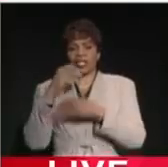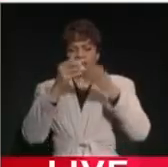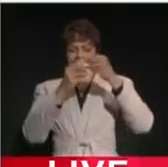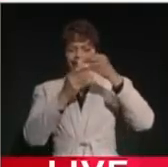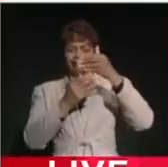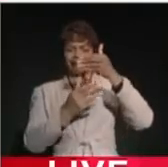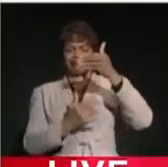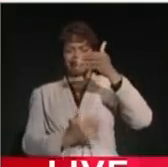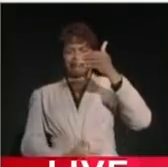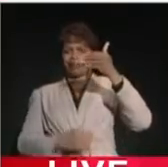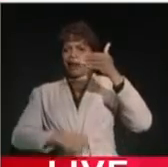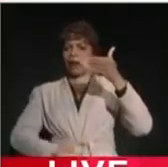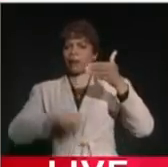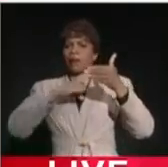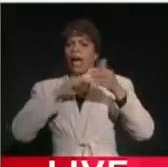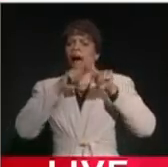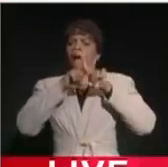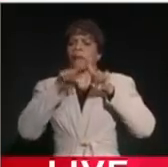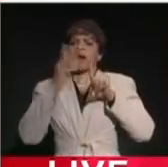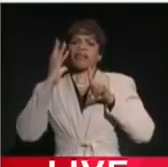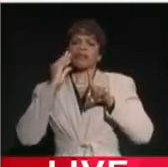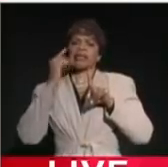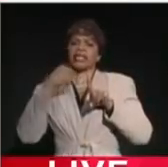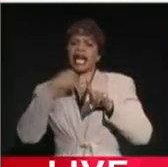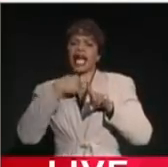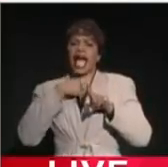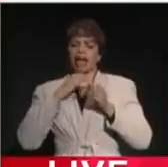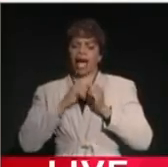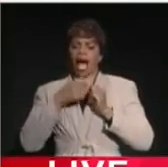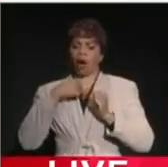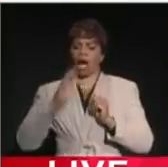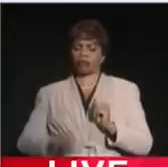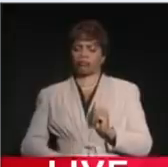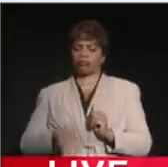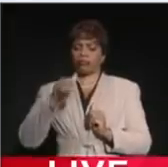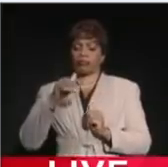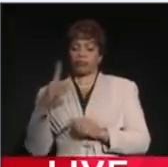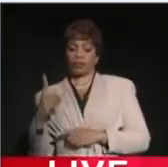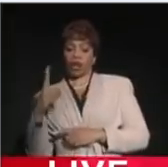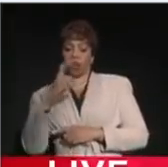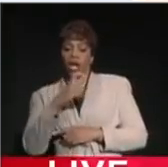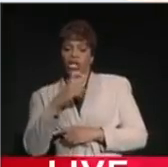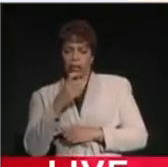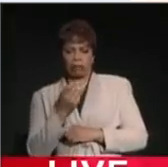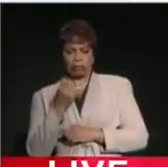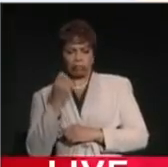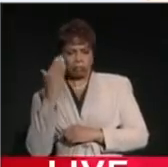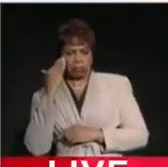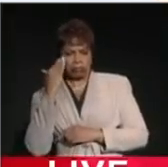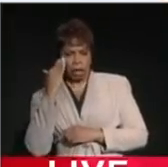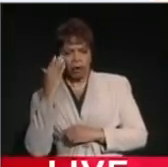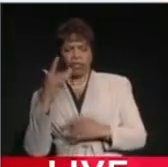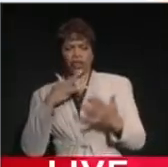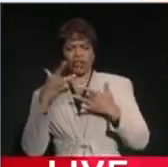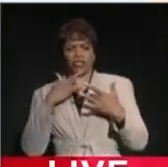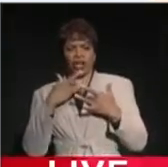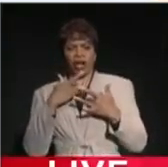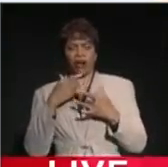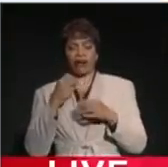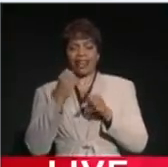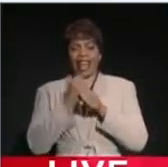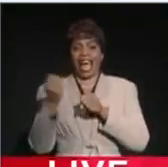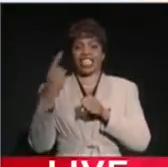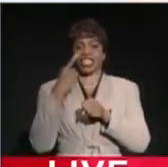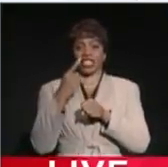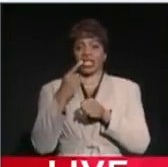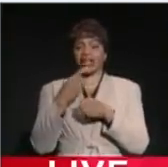that. But the experience that burns most deeply is how I grew up. But can you see the concern here? I mean, last year you made over $7